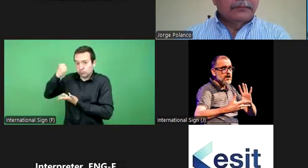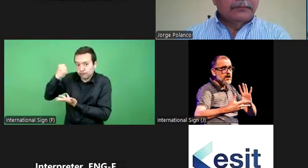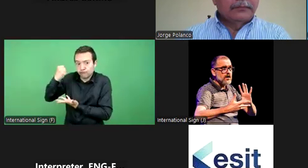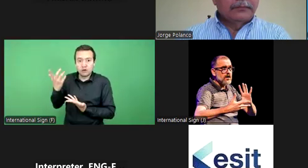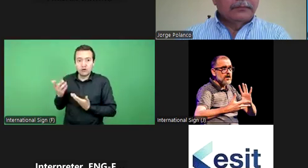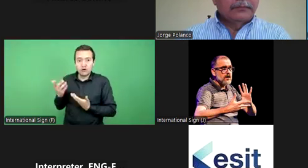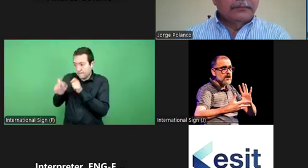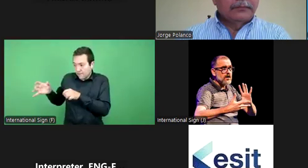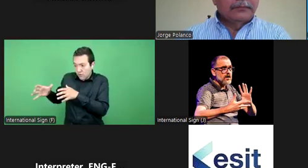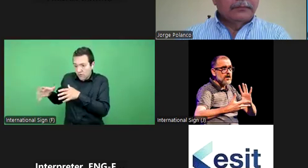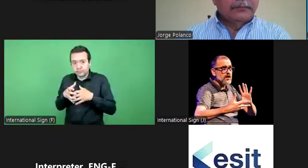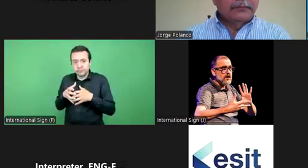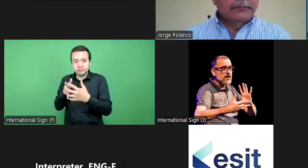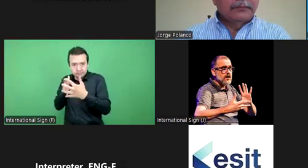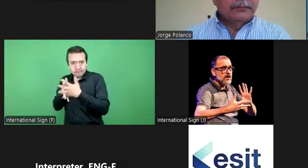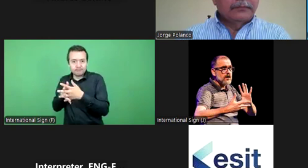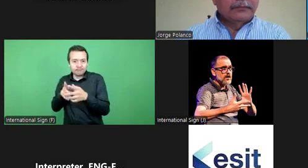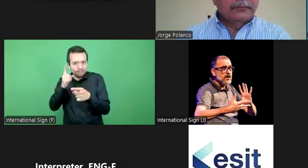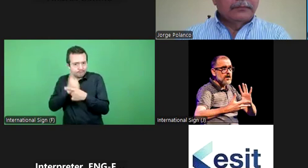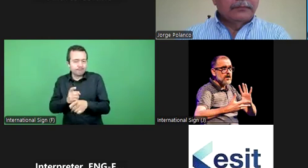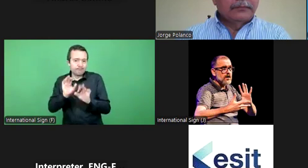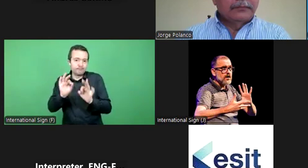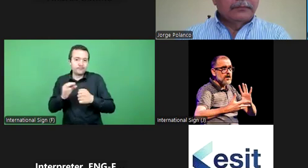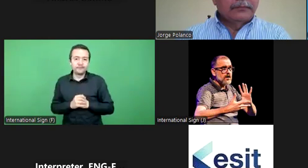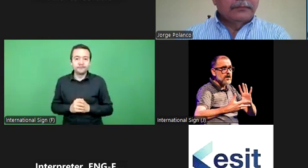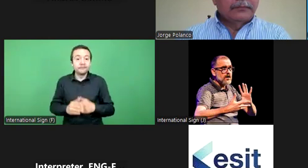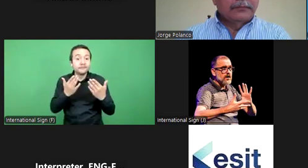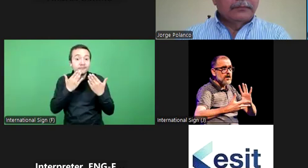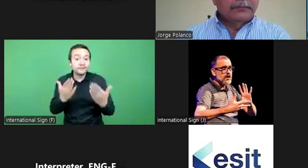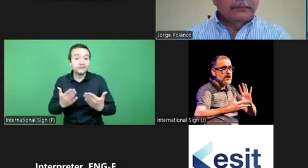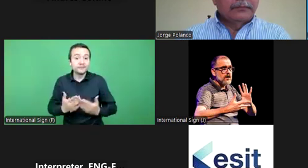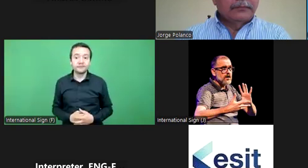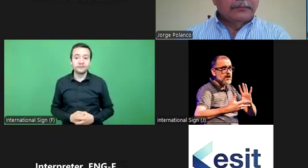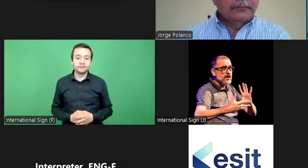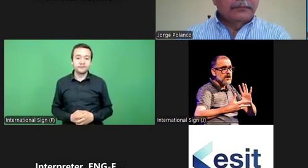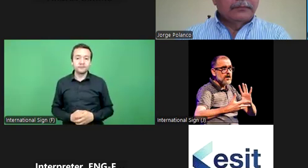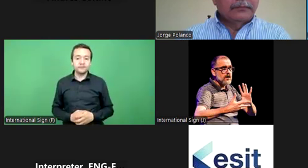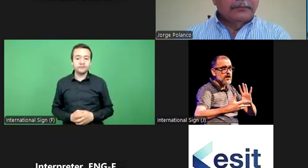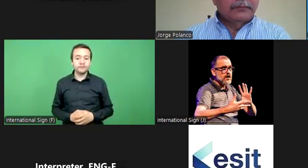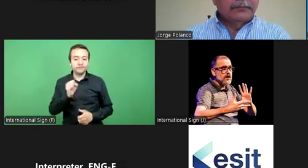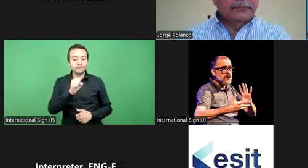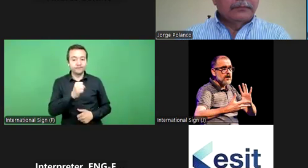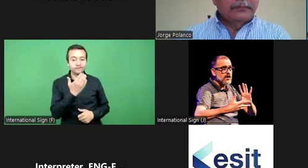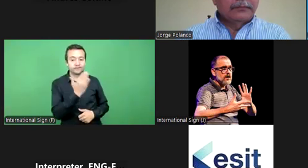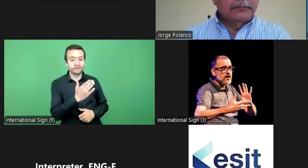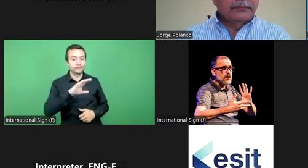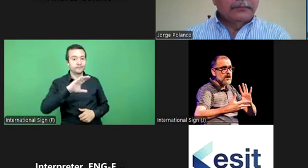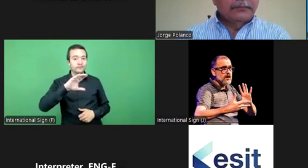Thank you very much, Mr. Calix, for giving your inputs of your experience in St. Lucia, and you gave us